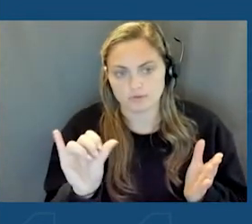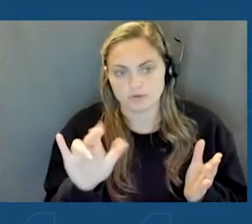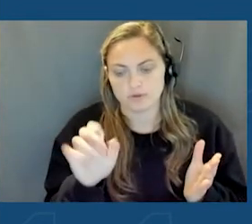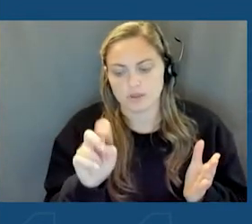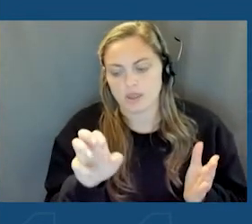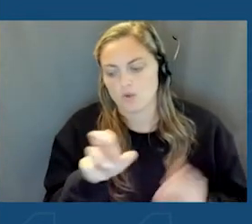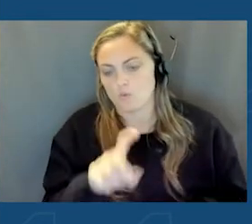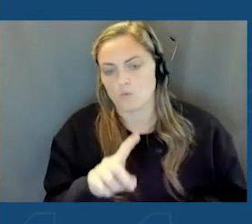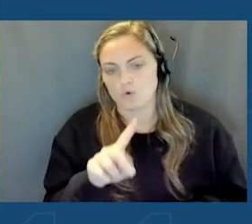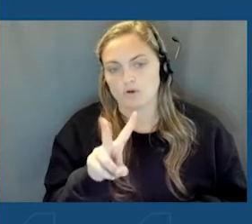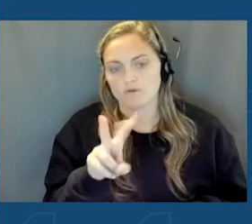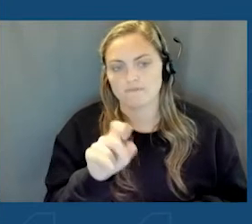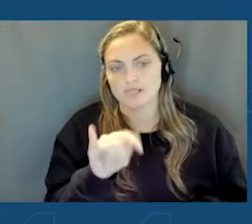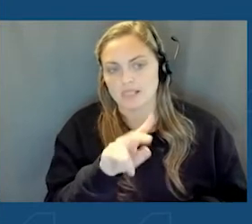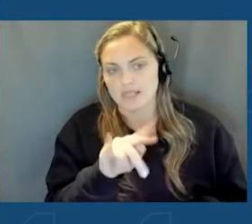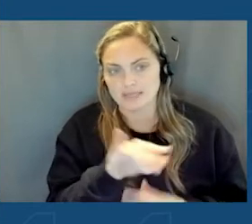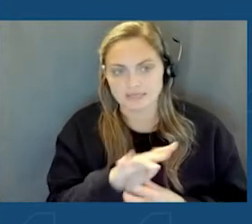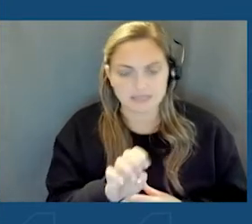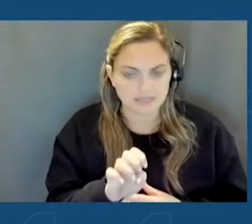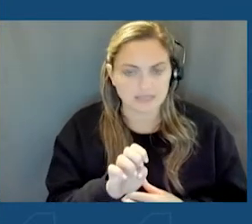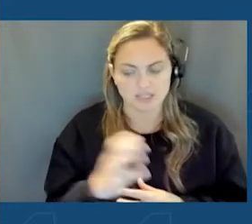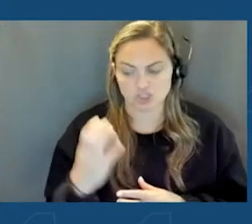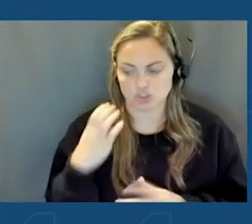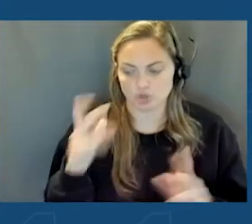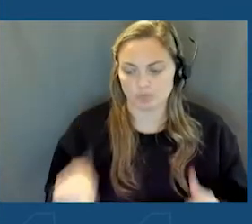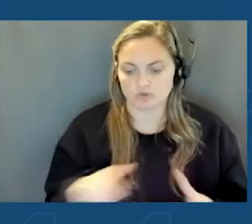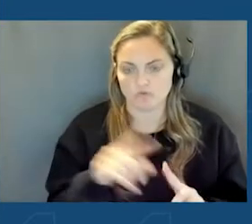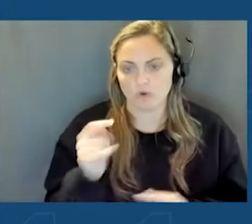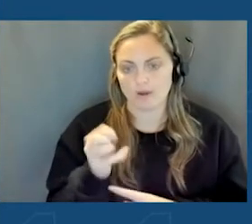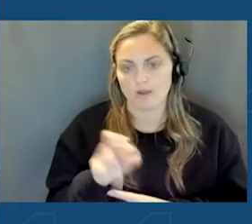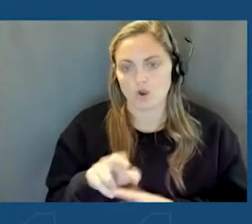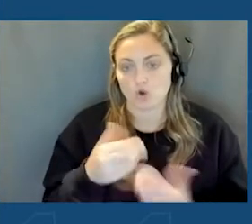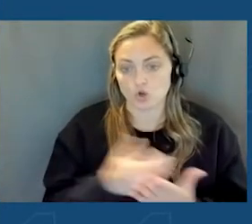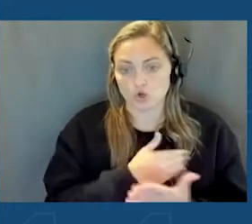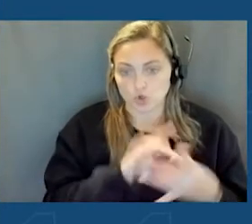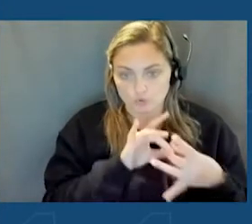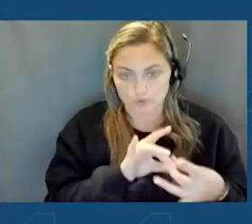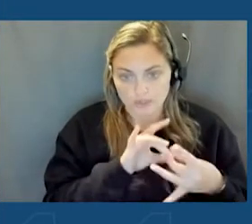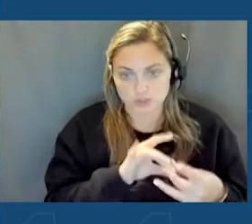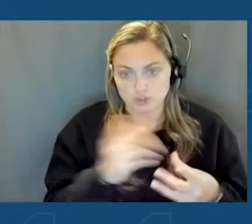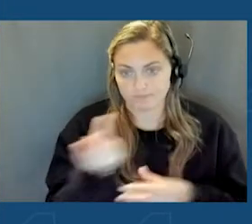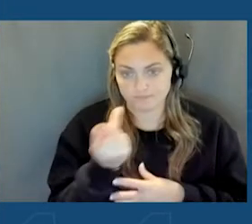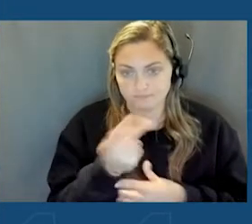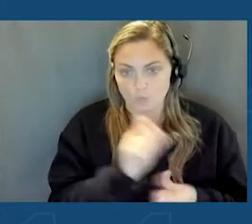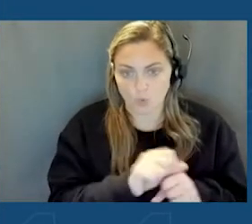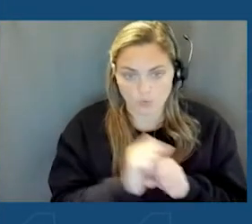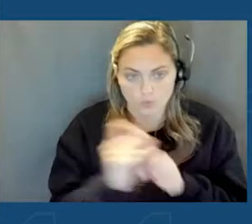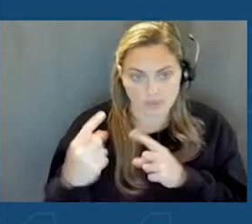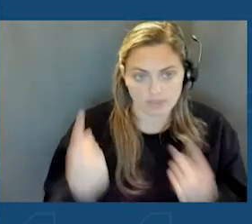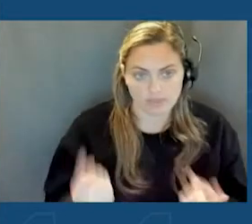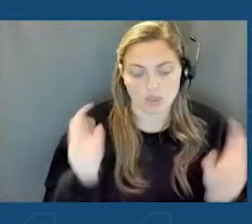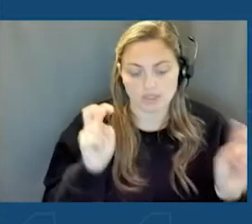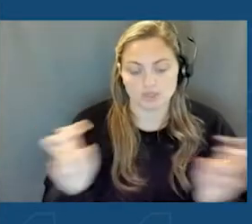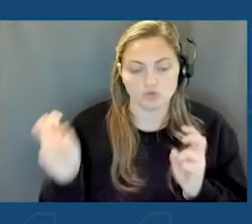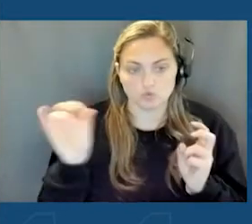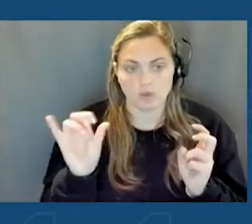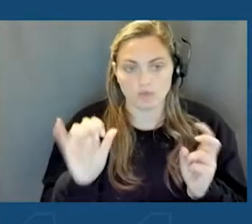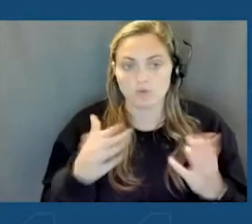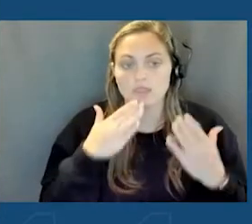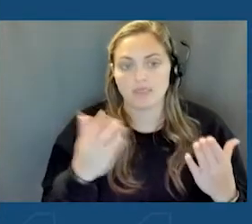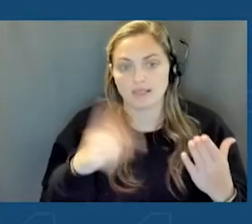the chairman of ACRE, also who I had a new relationship with that I've been working with on these issues as well, and I want to thank